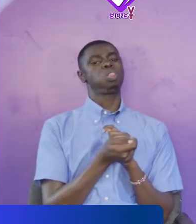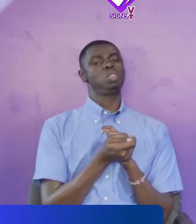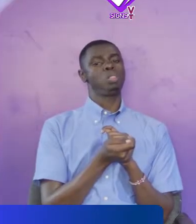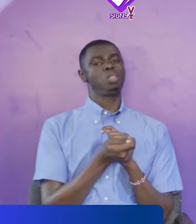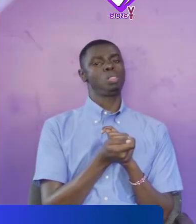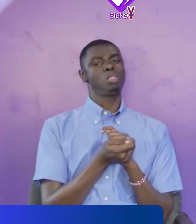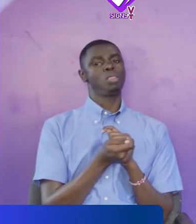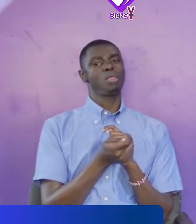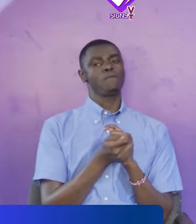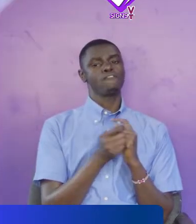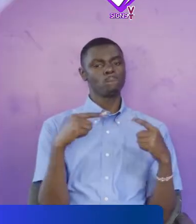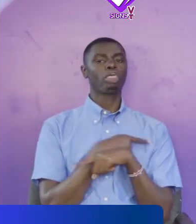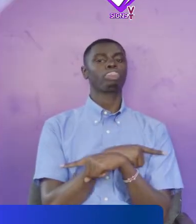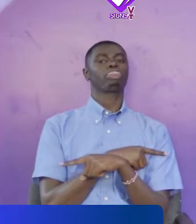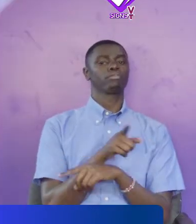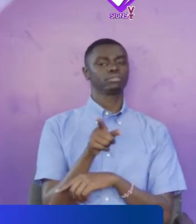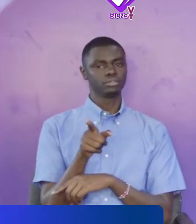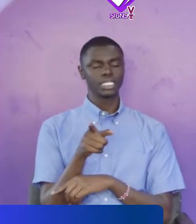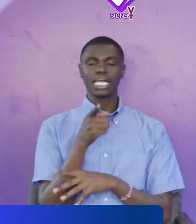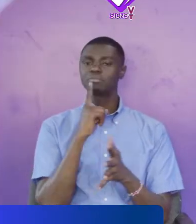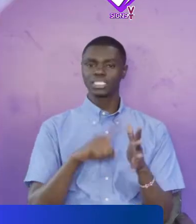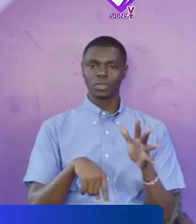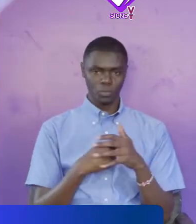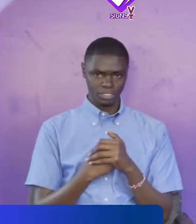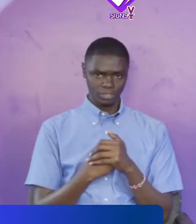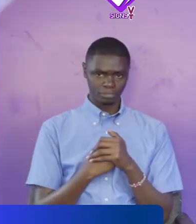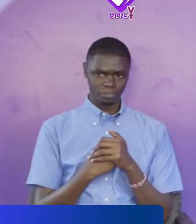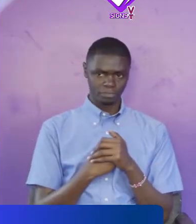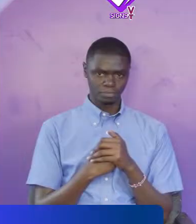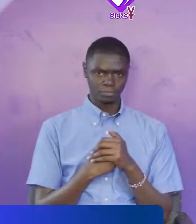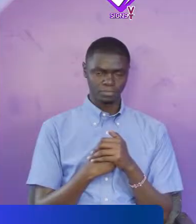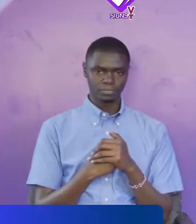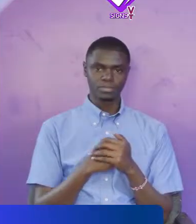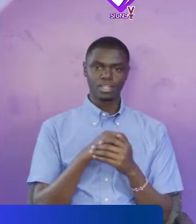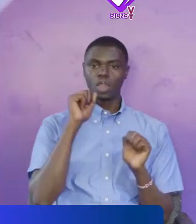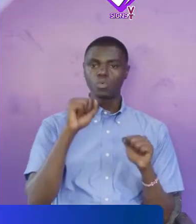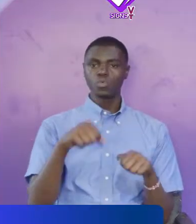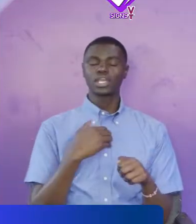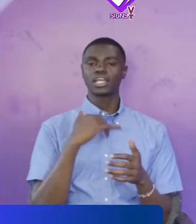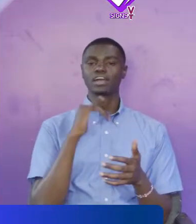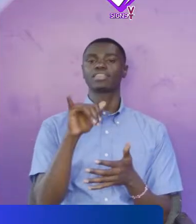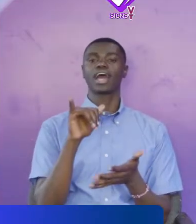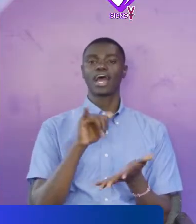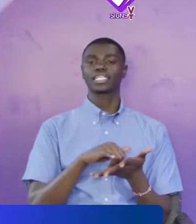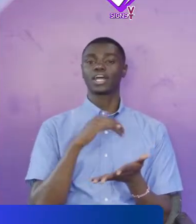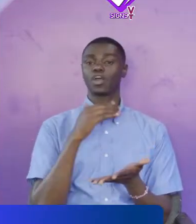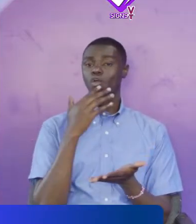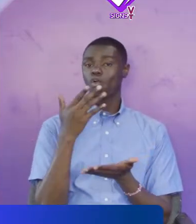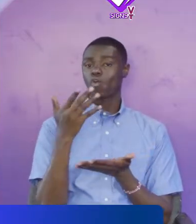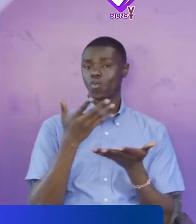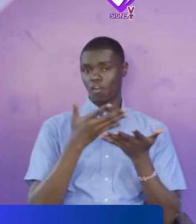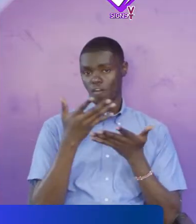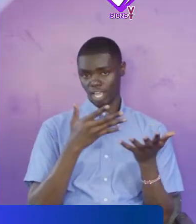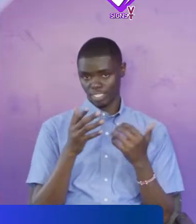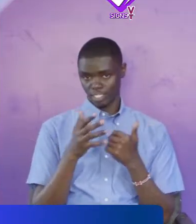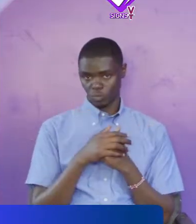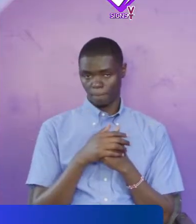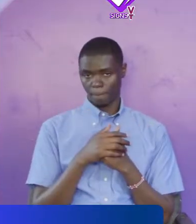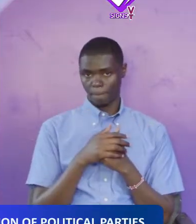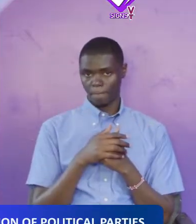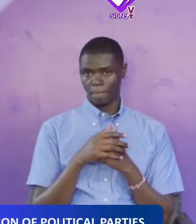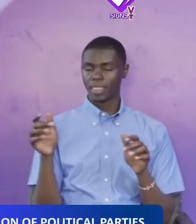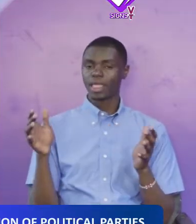What I'm saying is that once we can have that conversation. Yes. Okay. Yes. All the